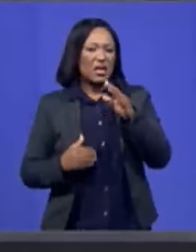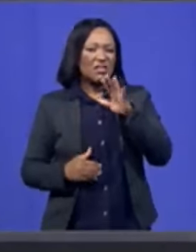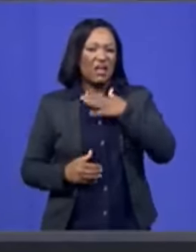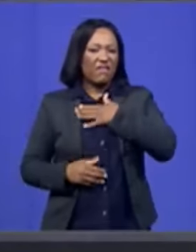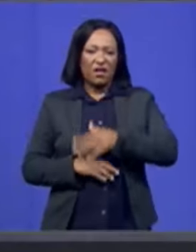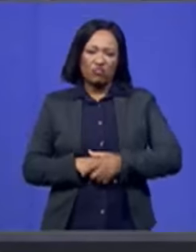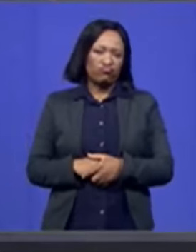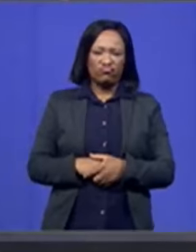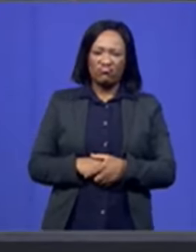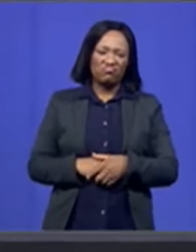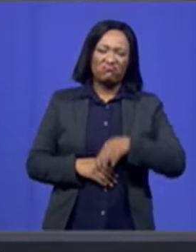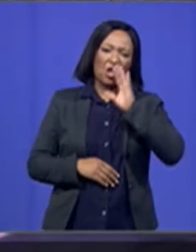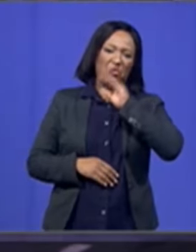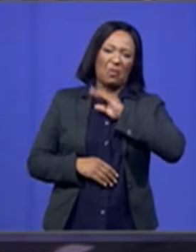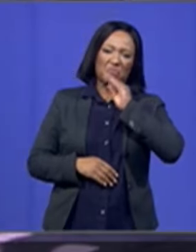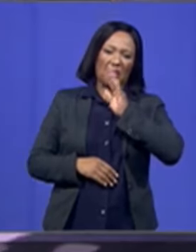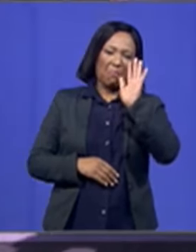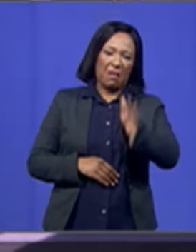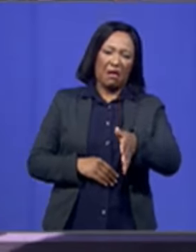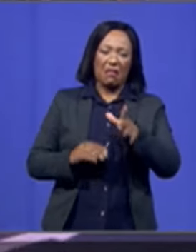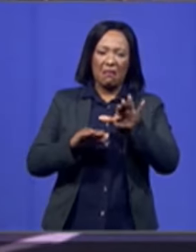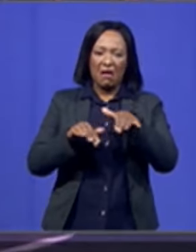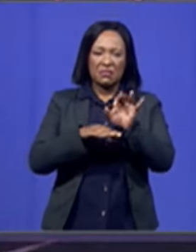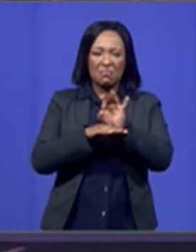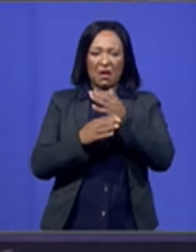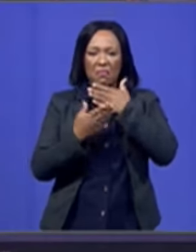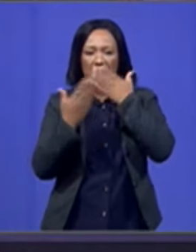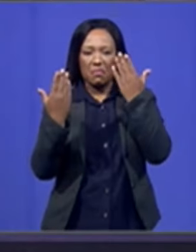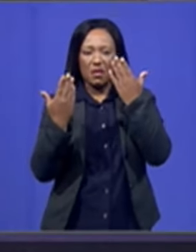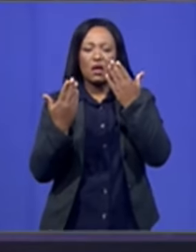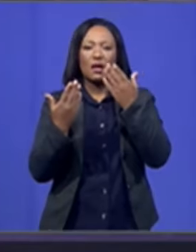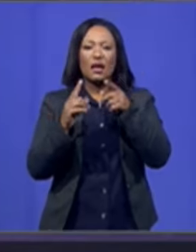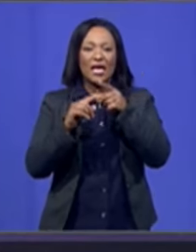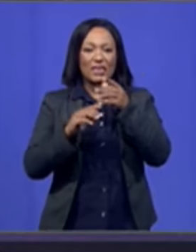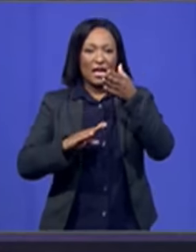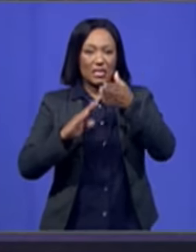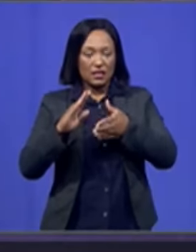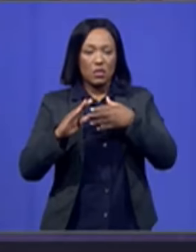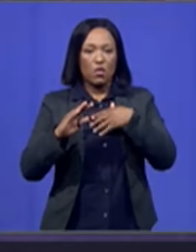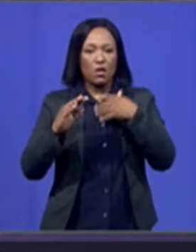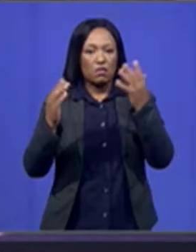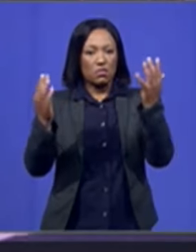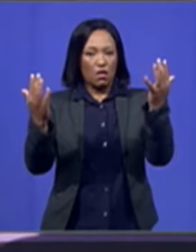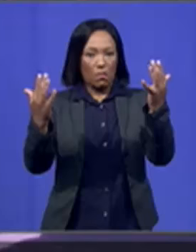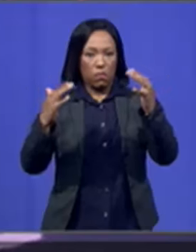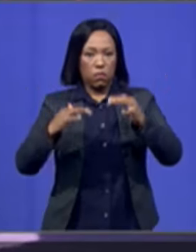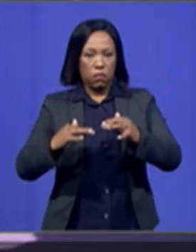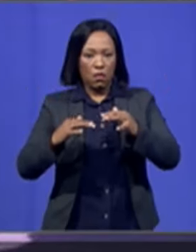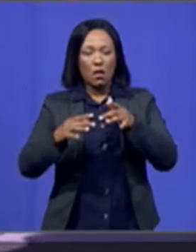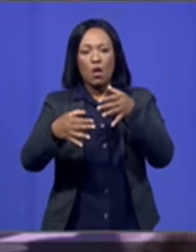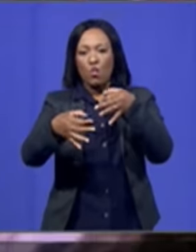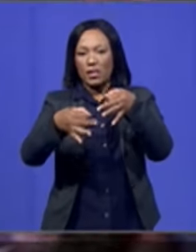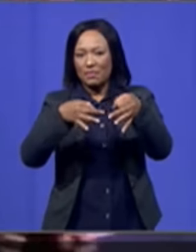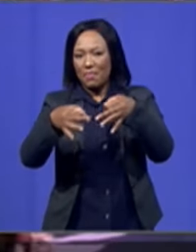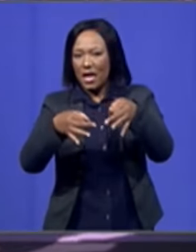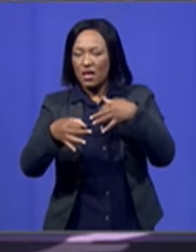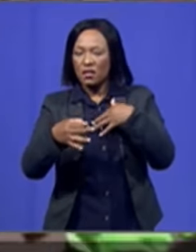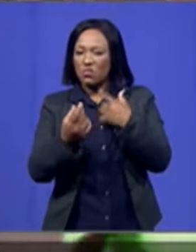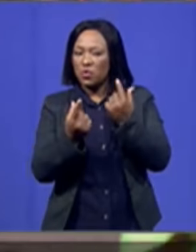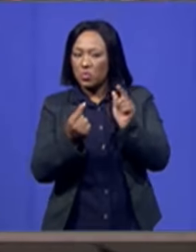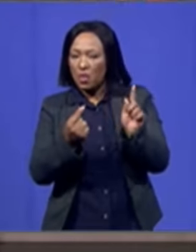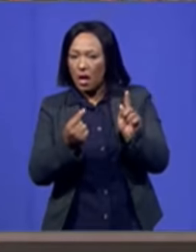shop, we don't have action plan. But at the end, I think the fact that they arrived, we explained what we are doing, we plan to do